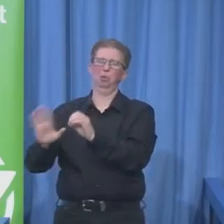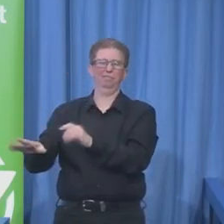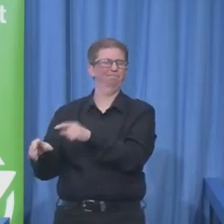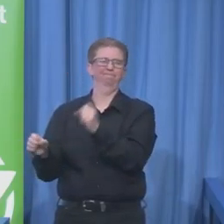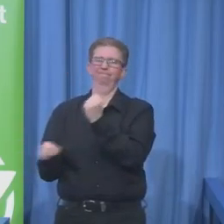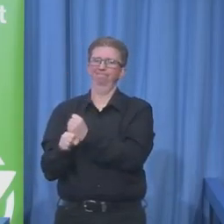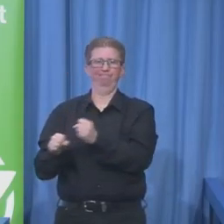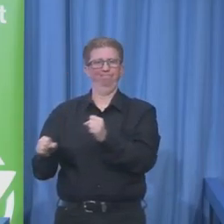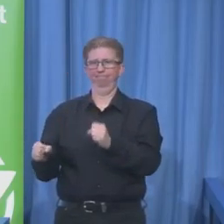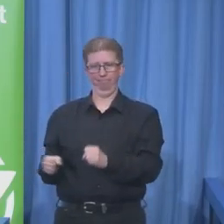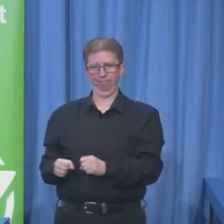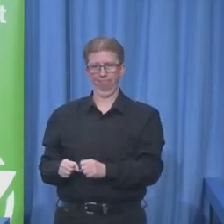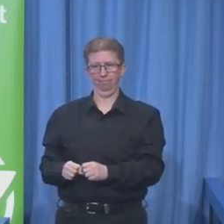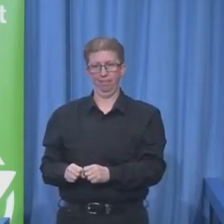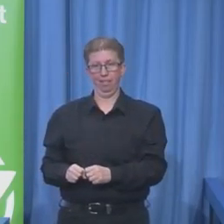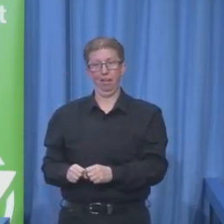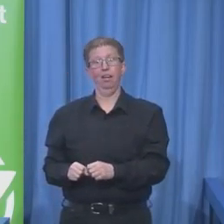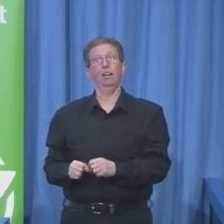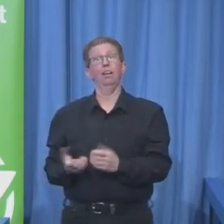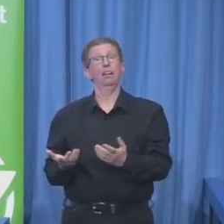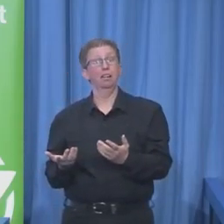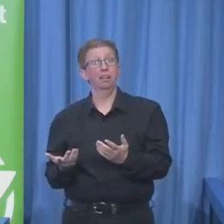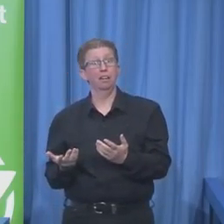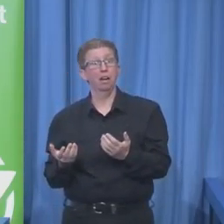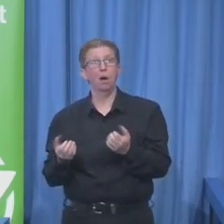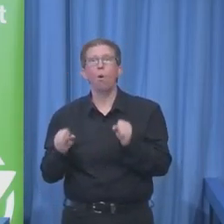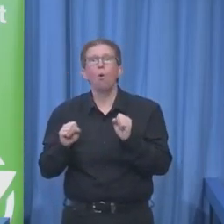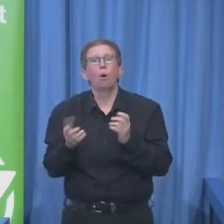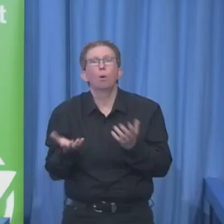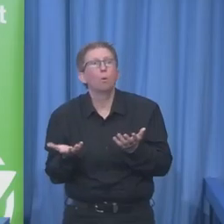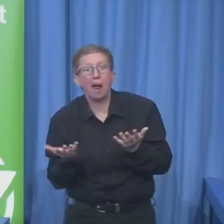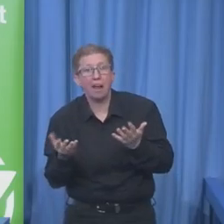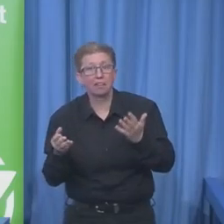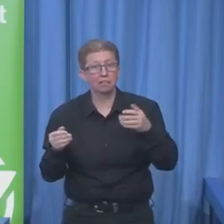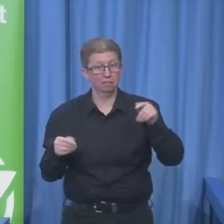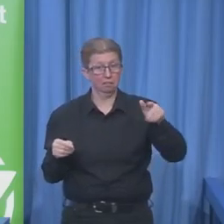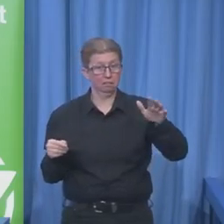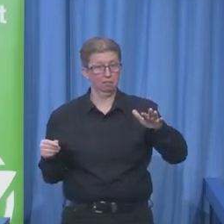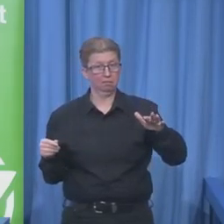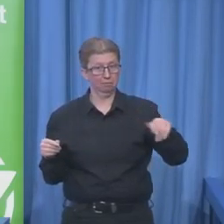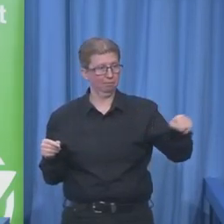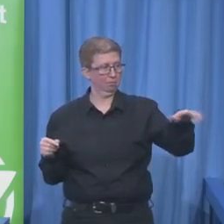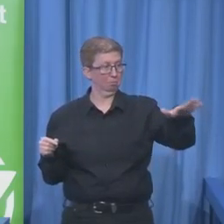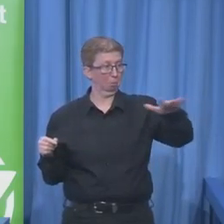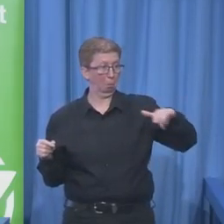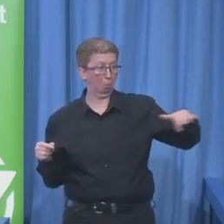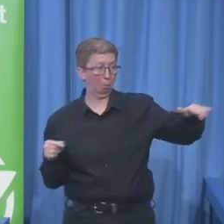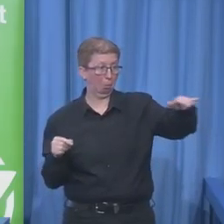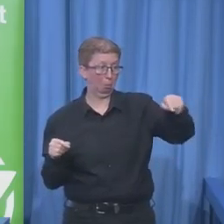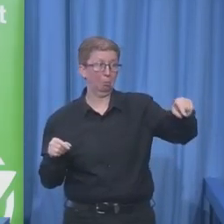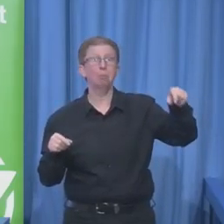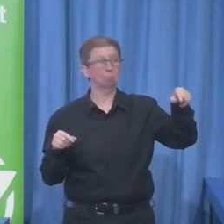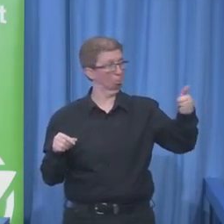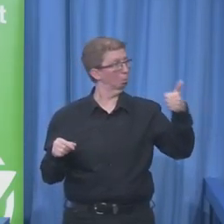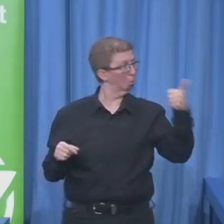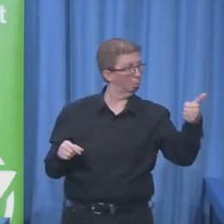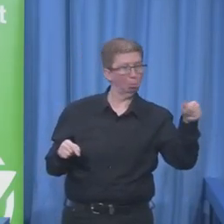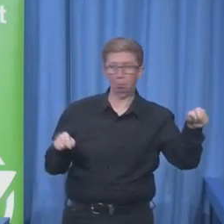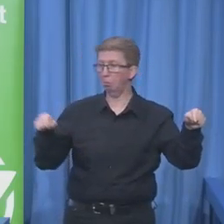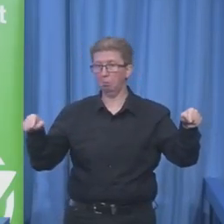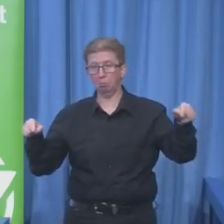right. And the Chancenforum provides this framework conditions